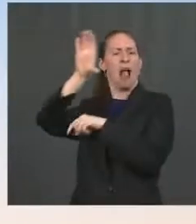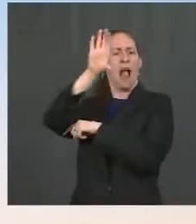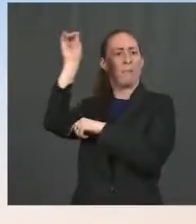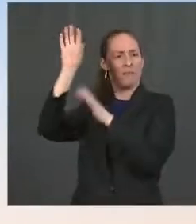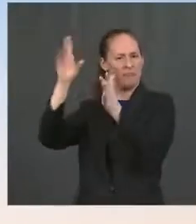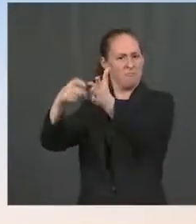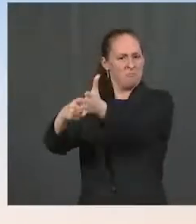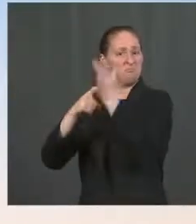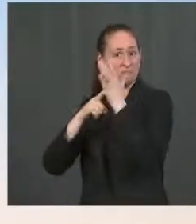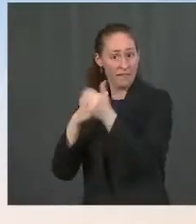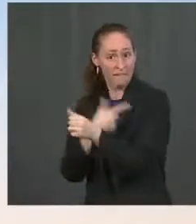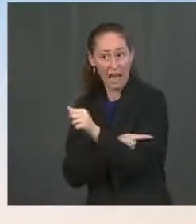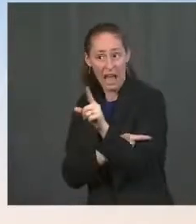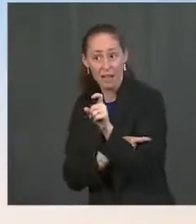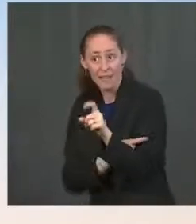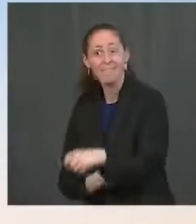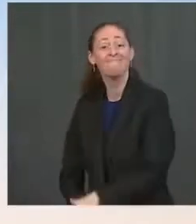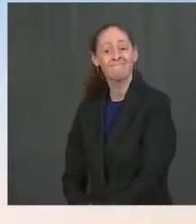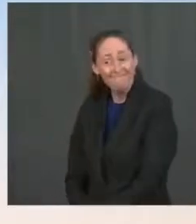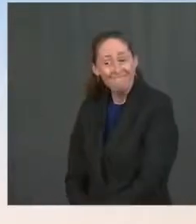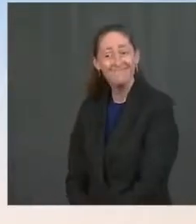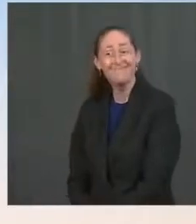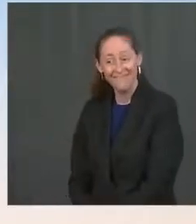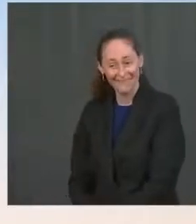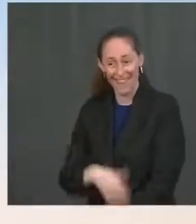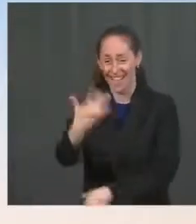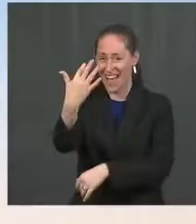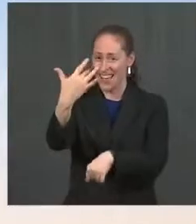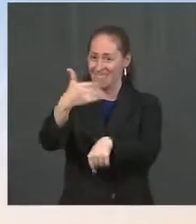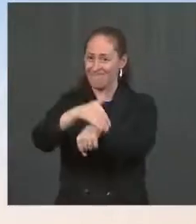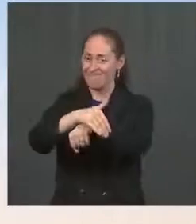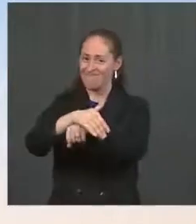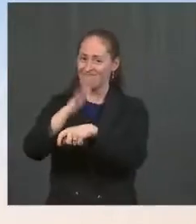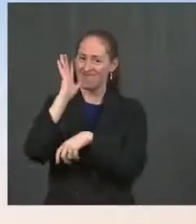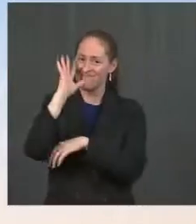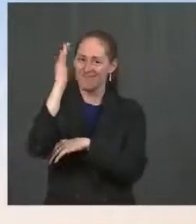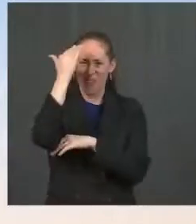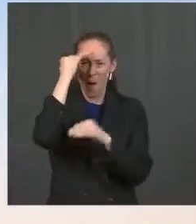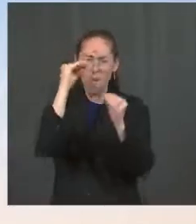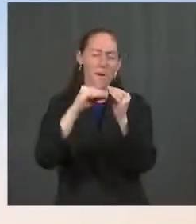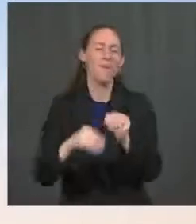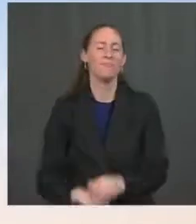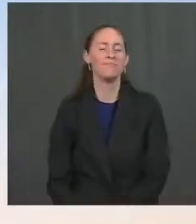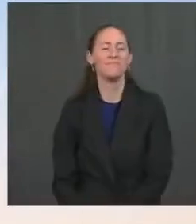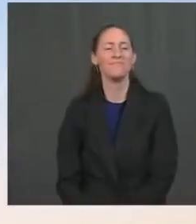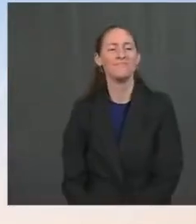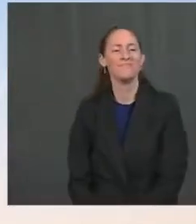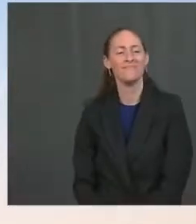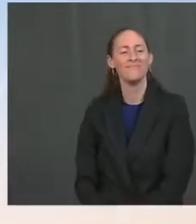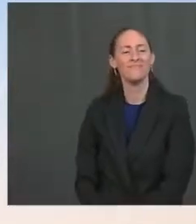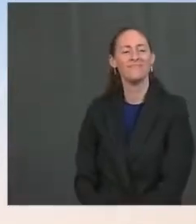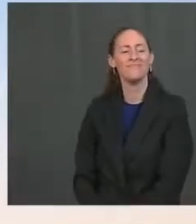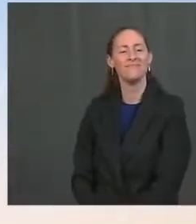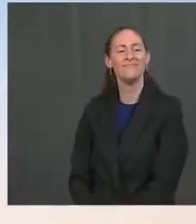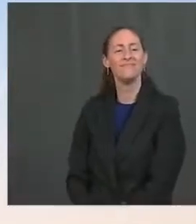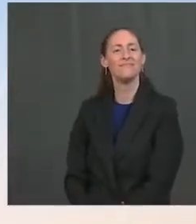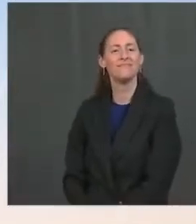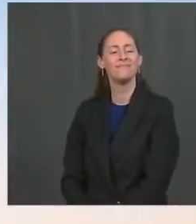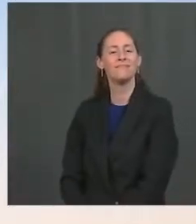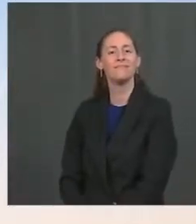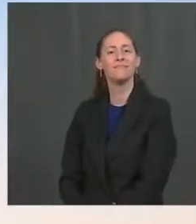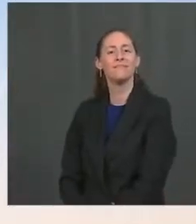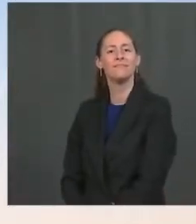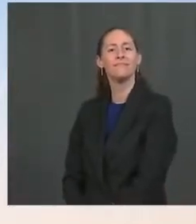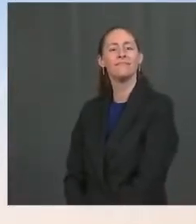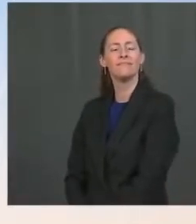Yes. Stay tuned. More to come this afternoon. Go ahead. The Qatari envoy Al-Qatani said that there may be another flight